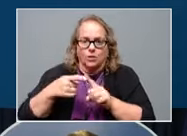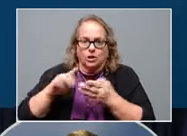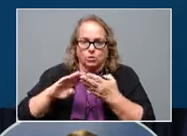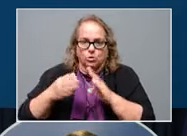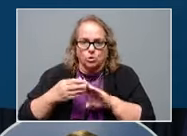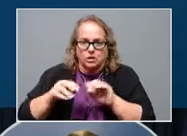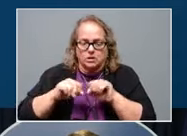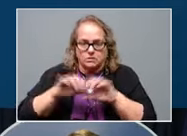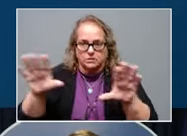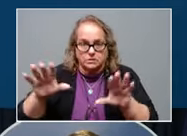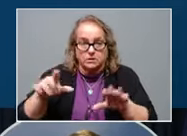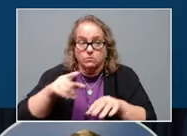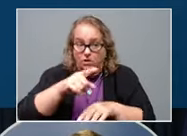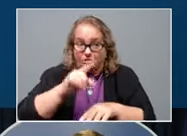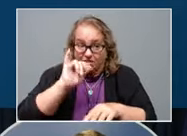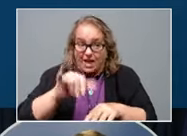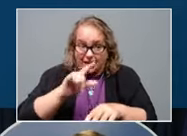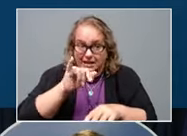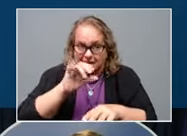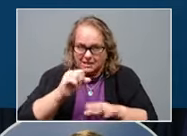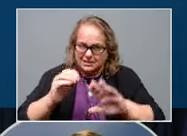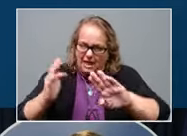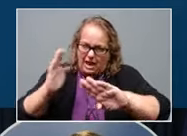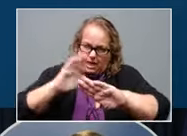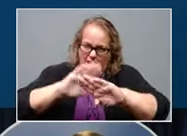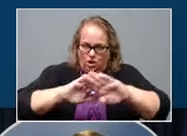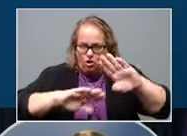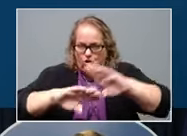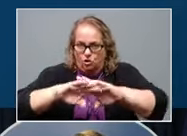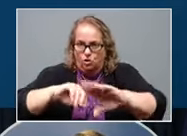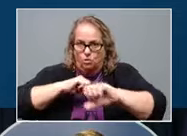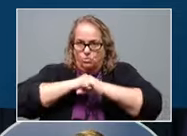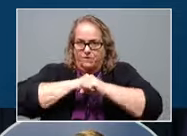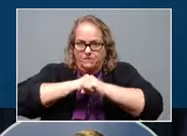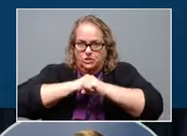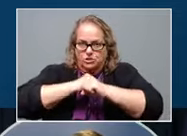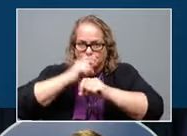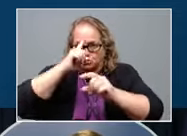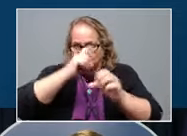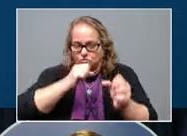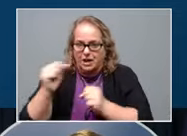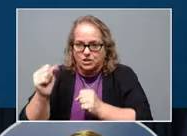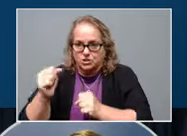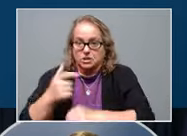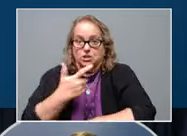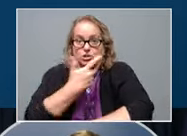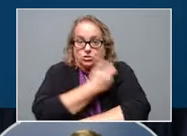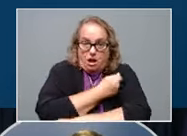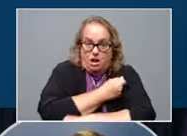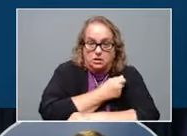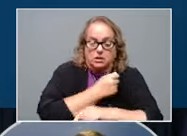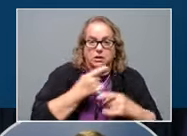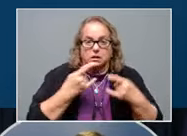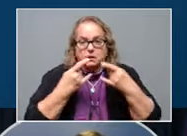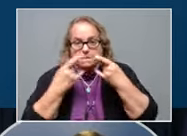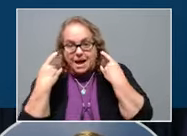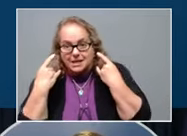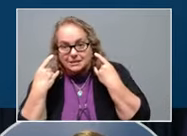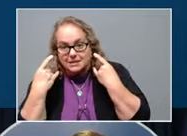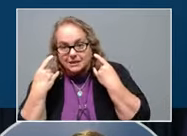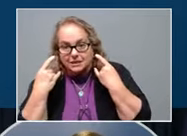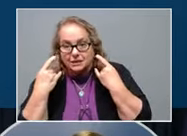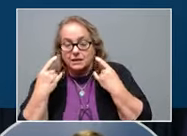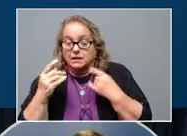prevention strategy, again, this is, you can't just say, I remember there were times during the pandemic that we're going to use hand sanitizer.